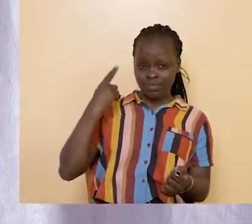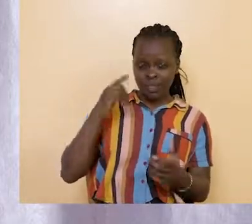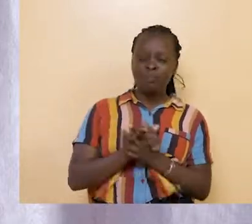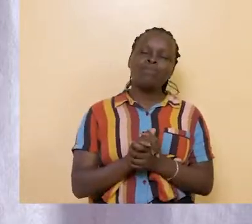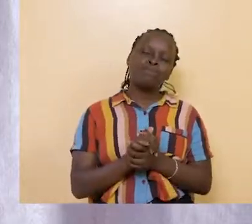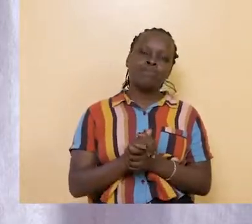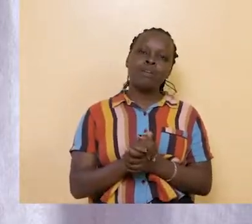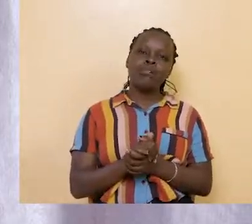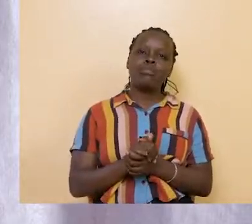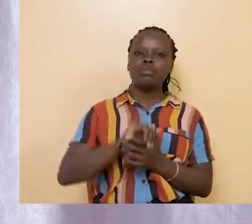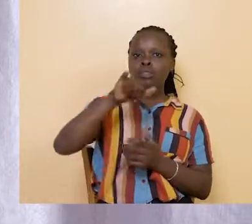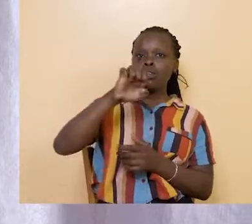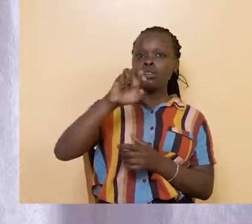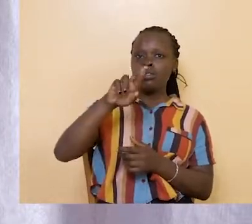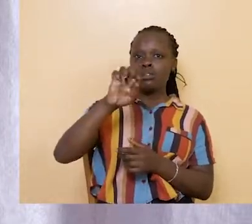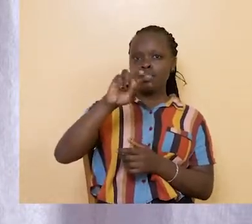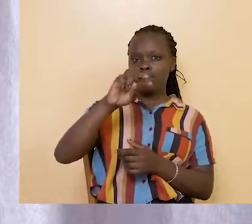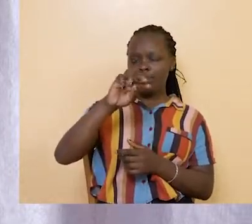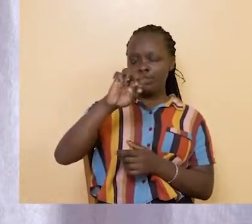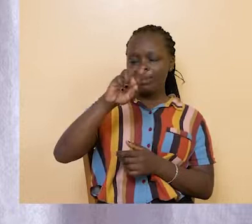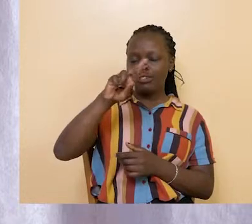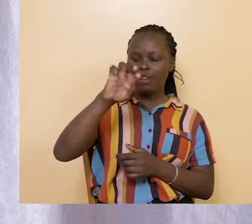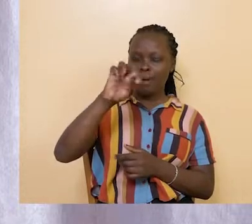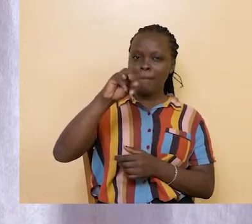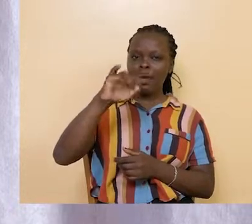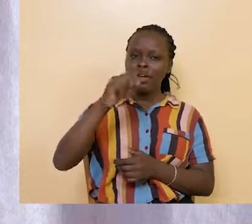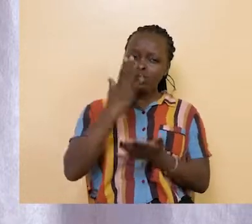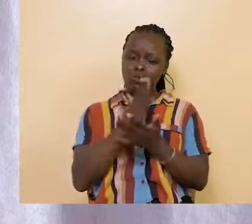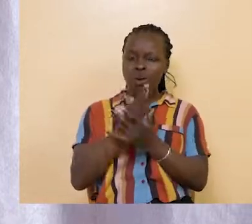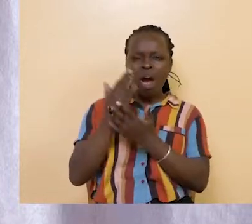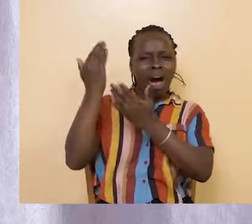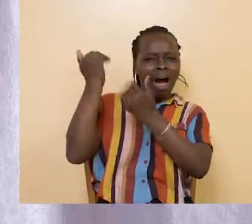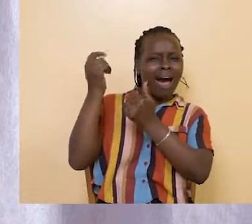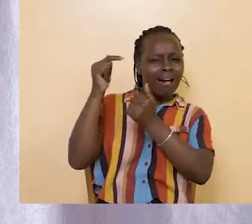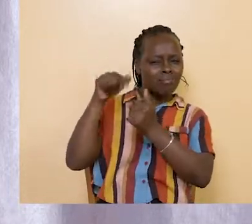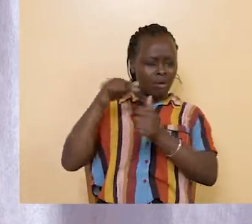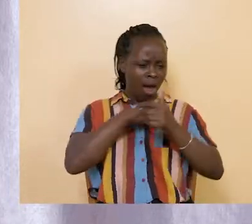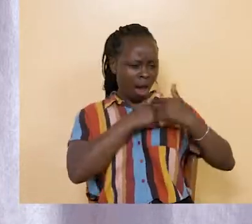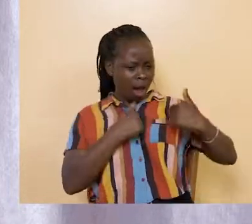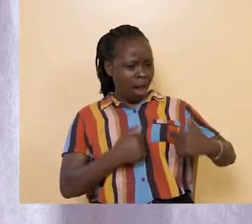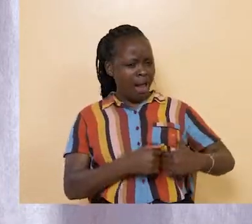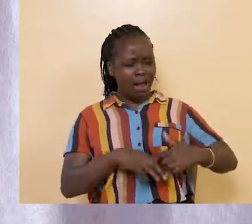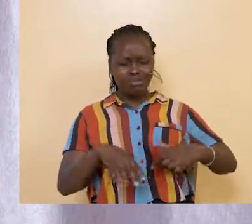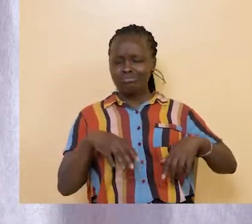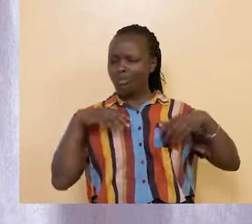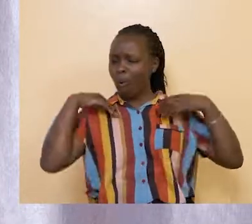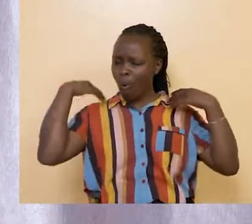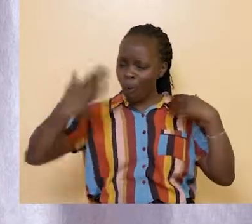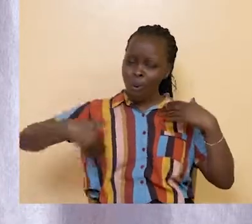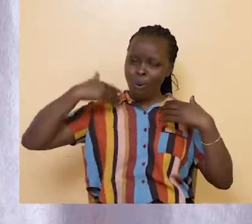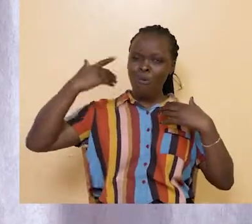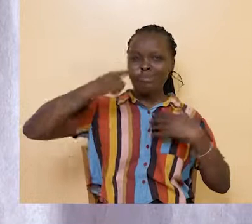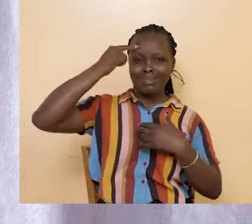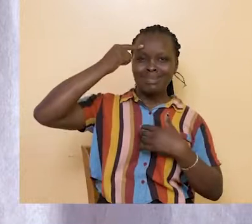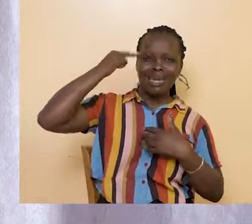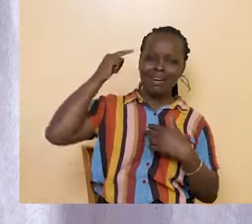Jeremiah 17:19 says this: "The heart is hopelessly dark and deceitful, a puzzle that